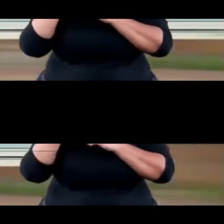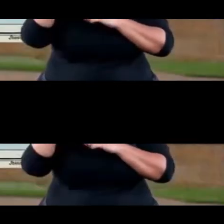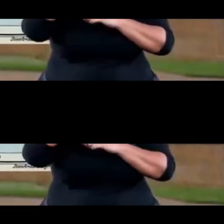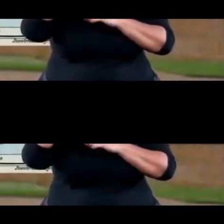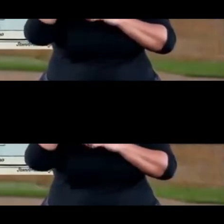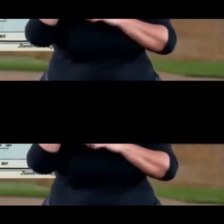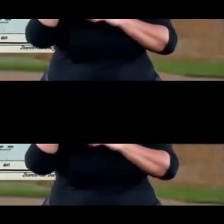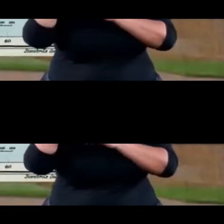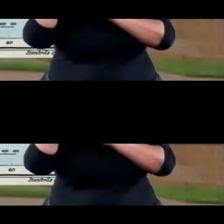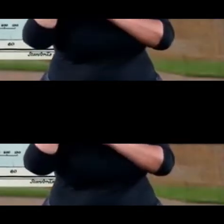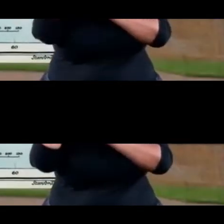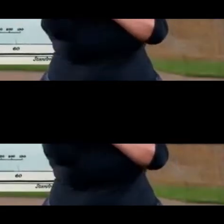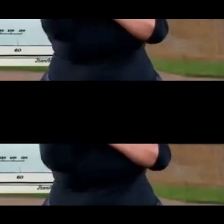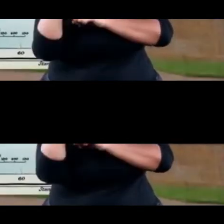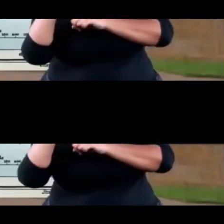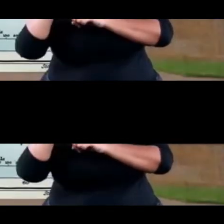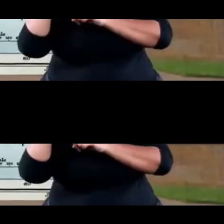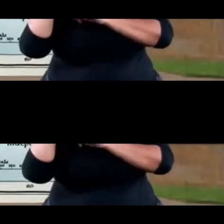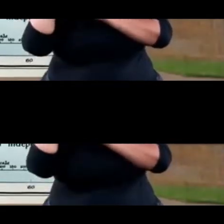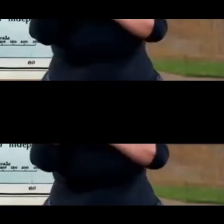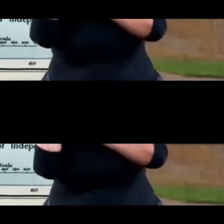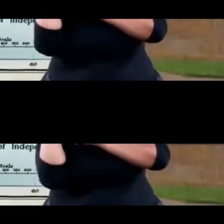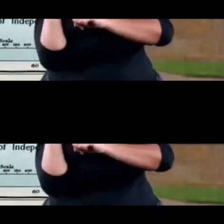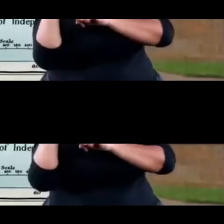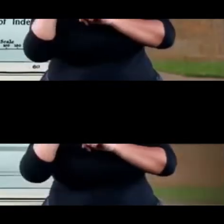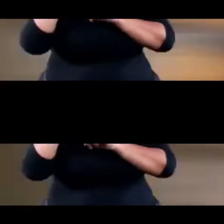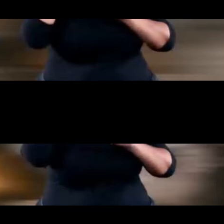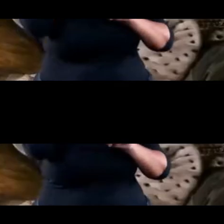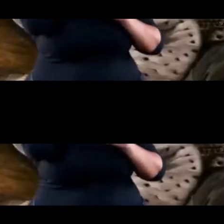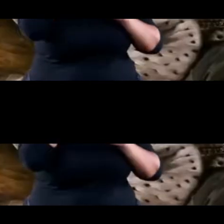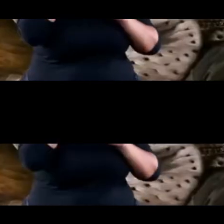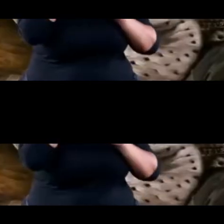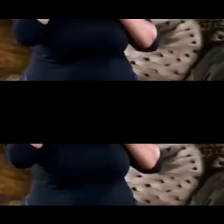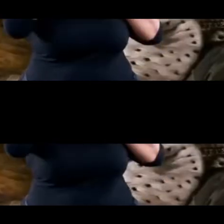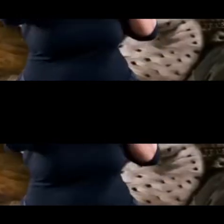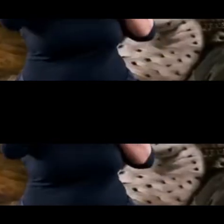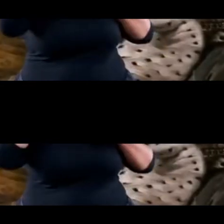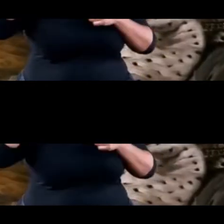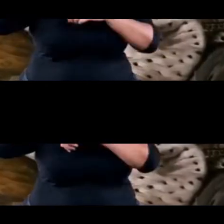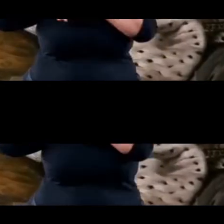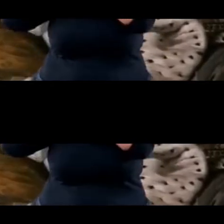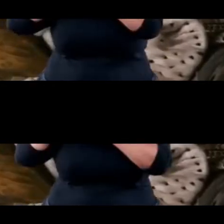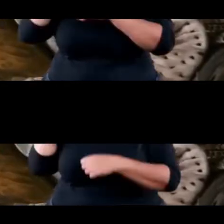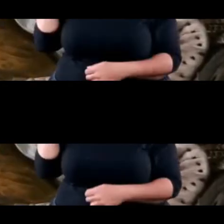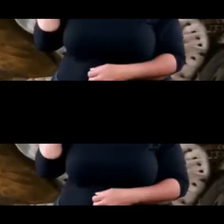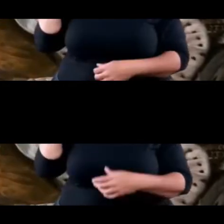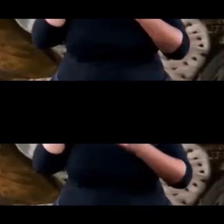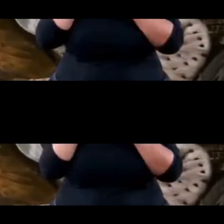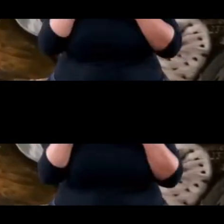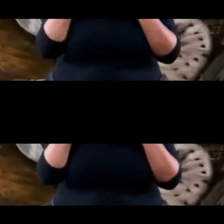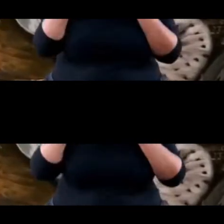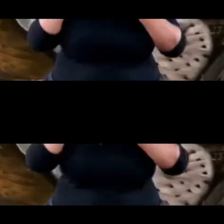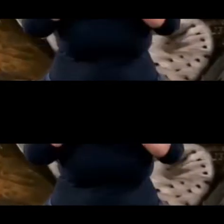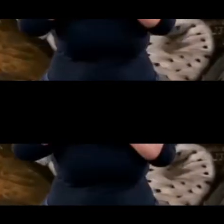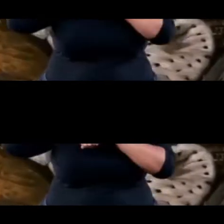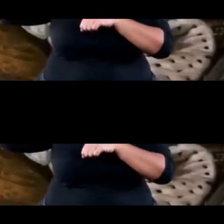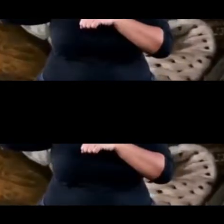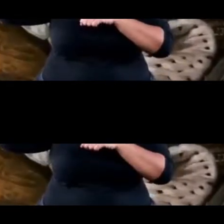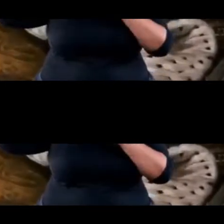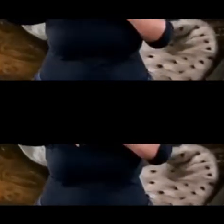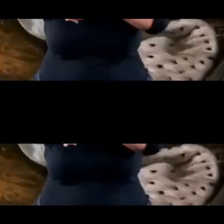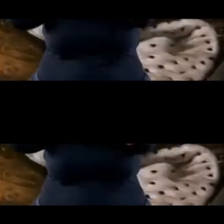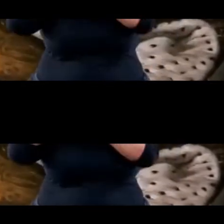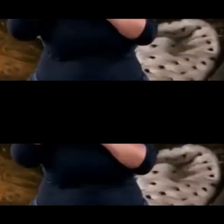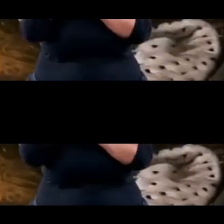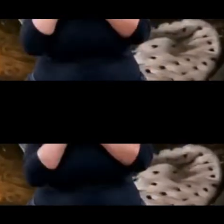colonies located along the eastern coast of the United States. These colonies were ruled by the British. That means the